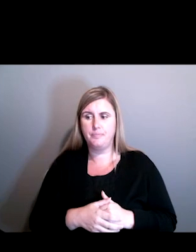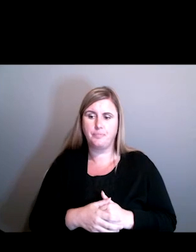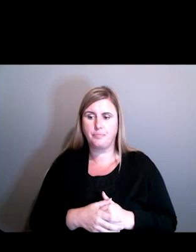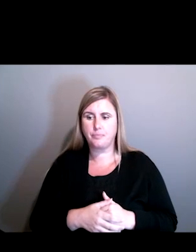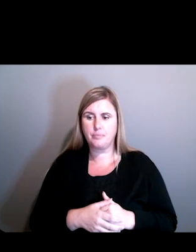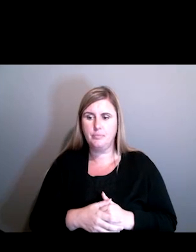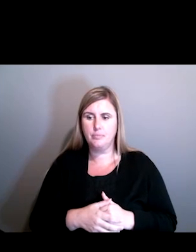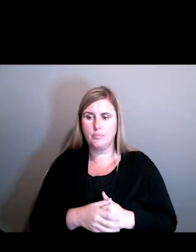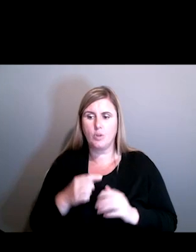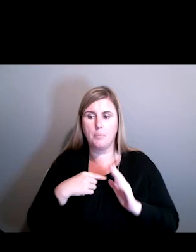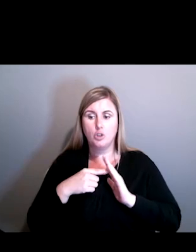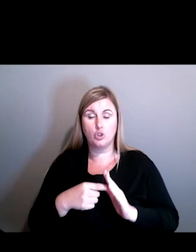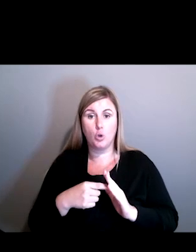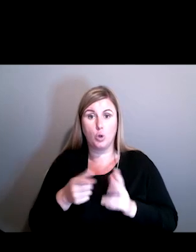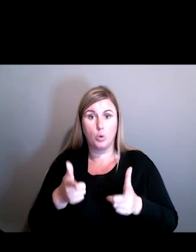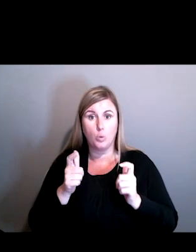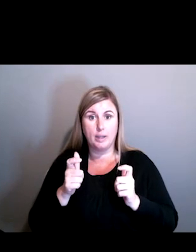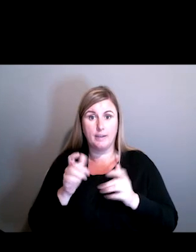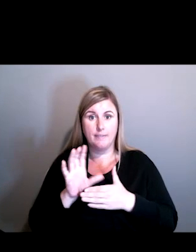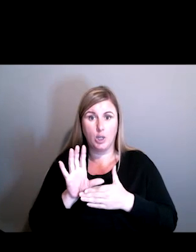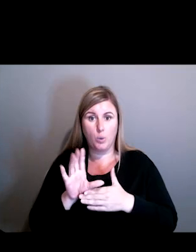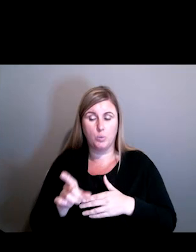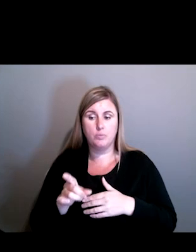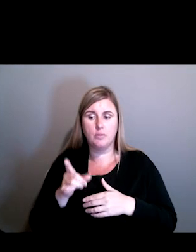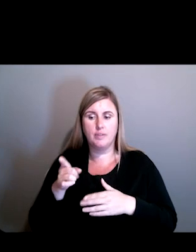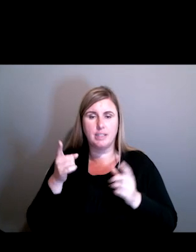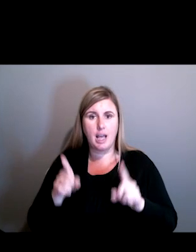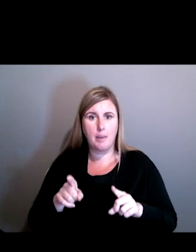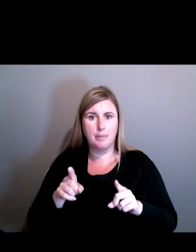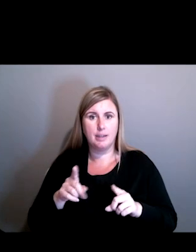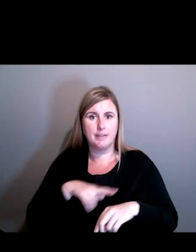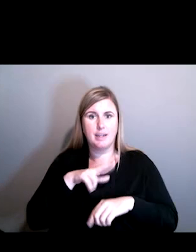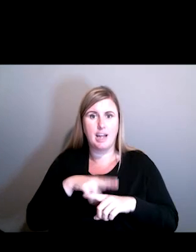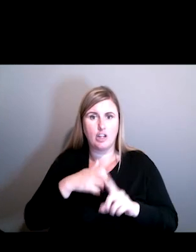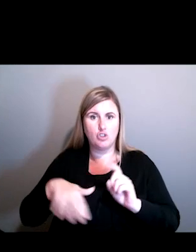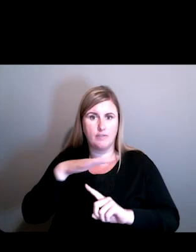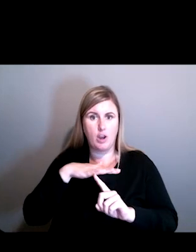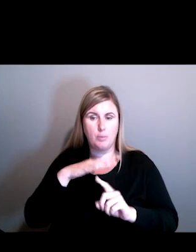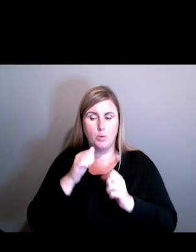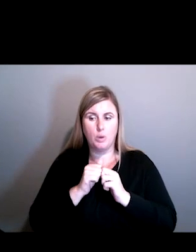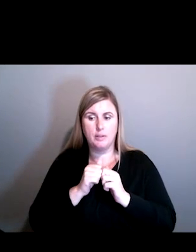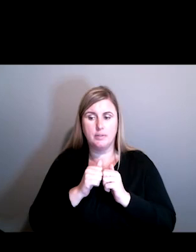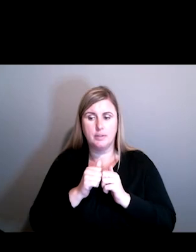I'm going to show you a quick video of this happening in the natural environment with